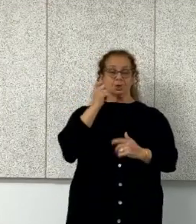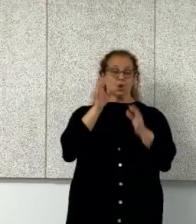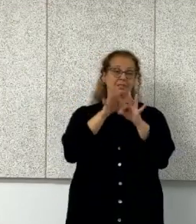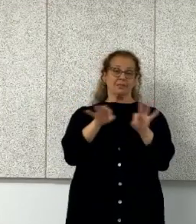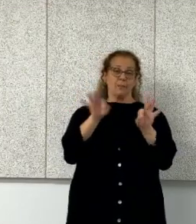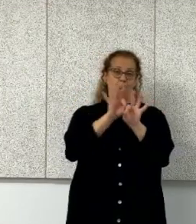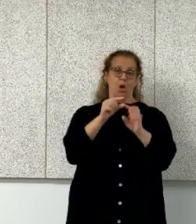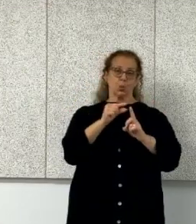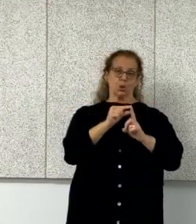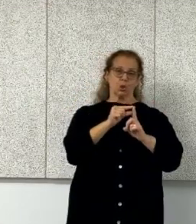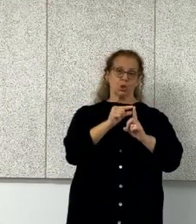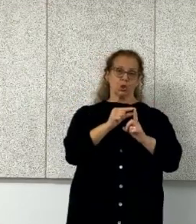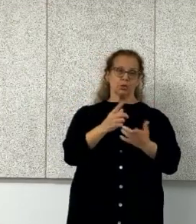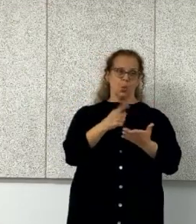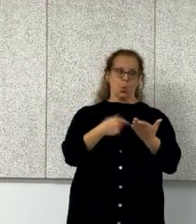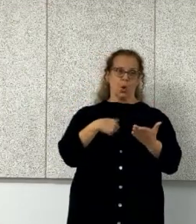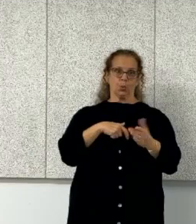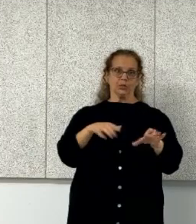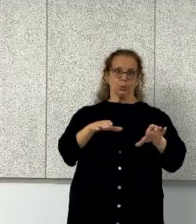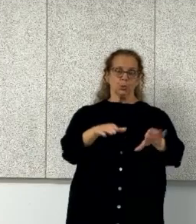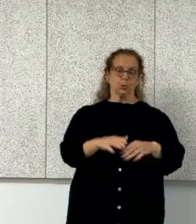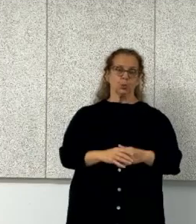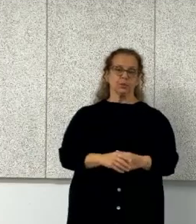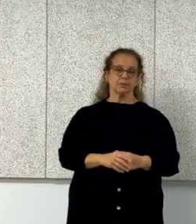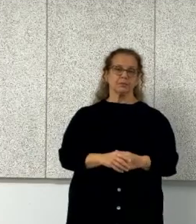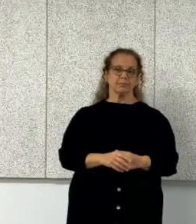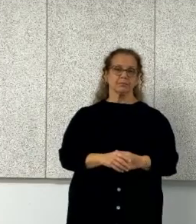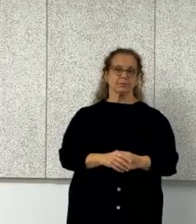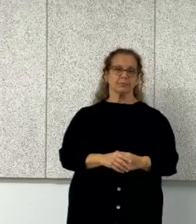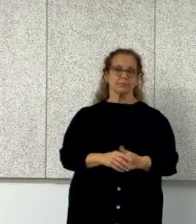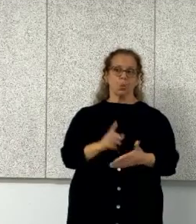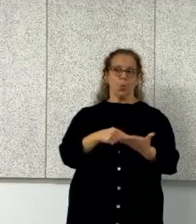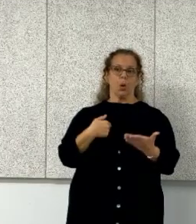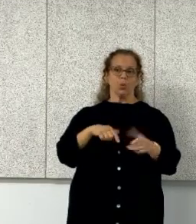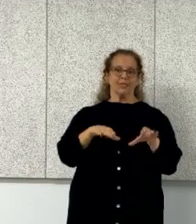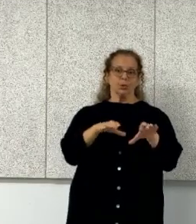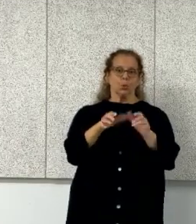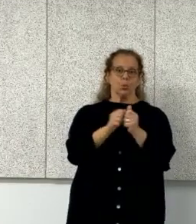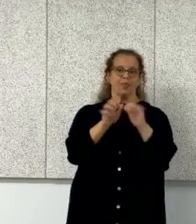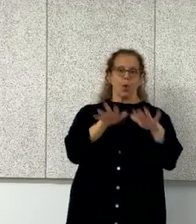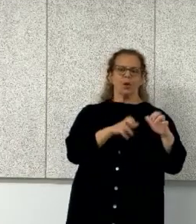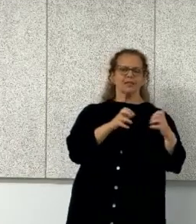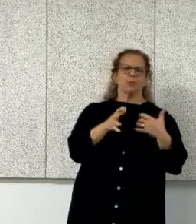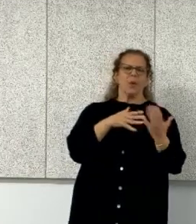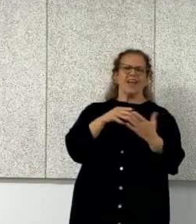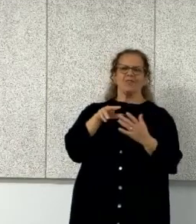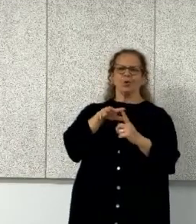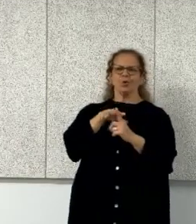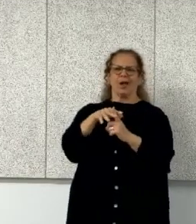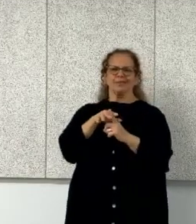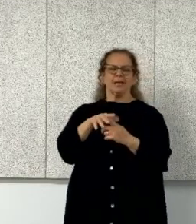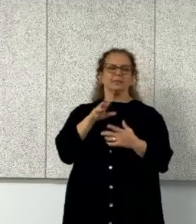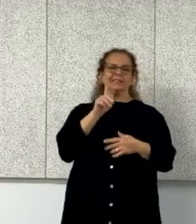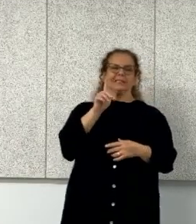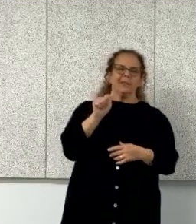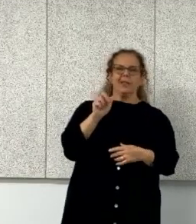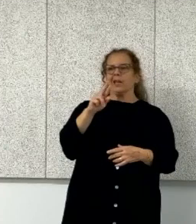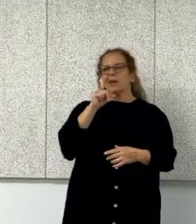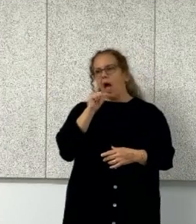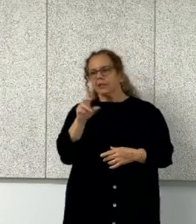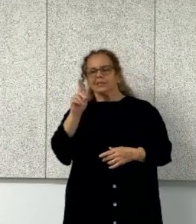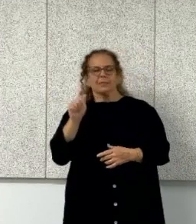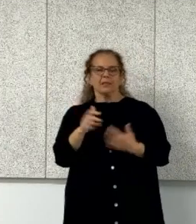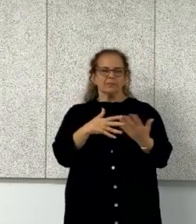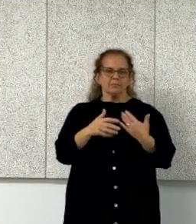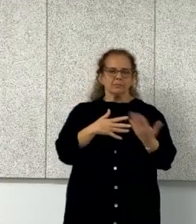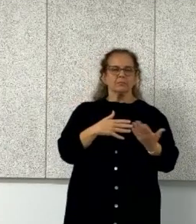word in what we do with the audience that we serve, in whatever context, whether it's disability or not disability, but it's